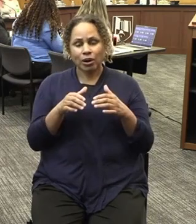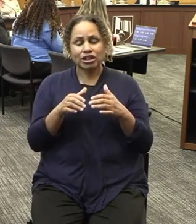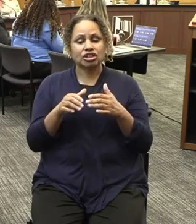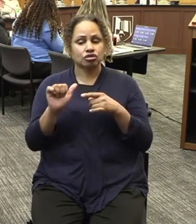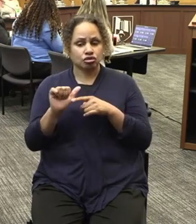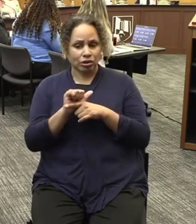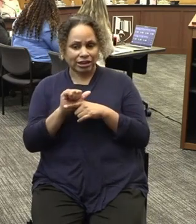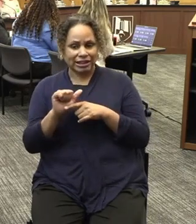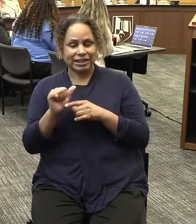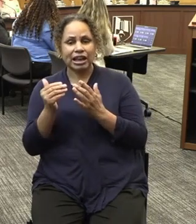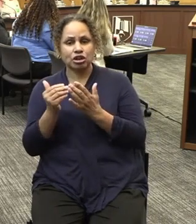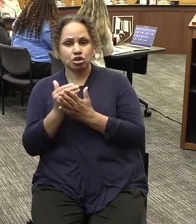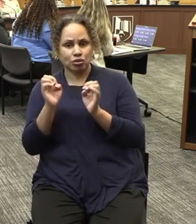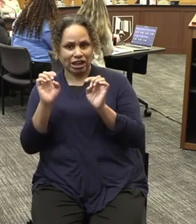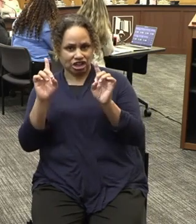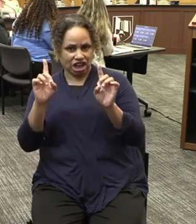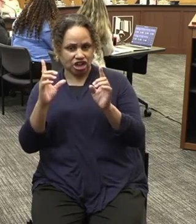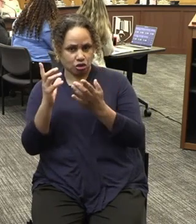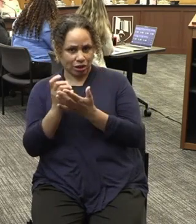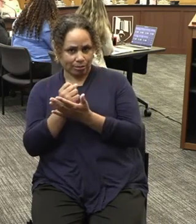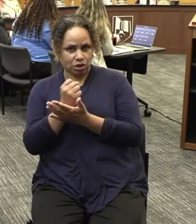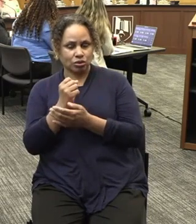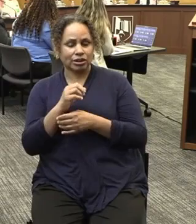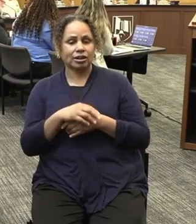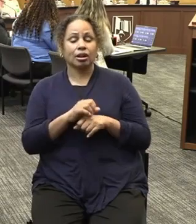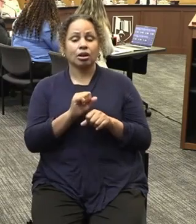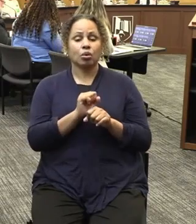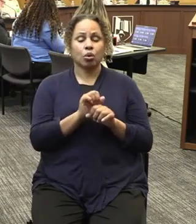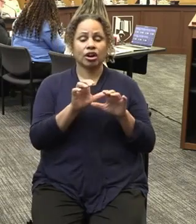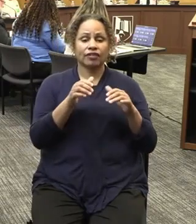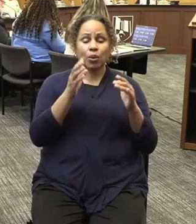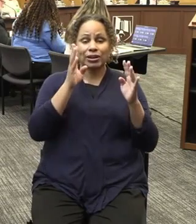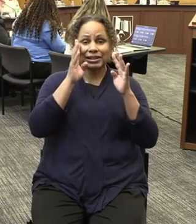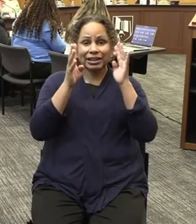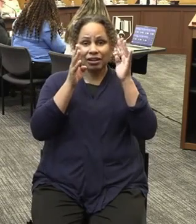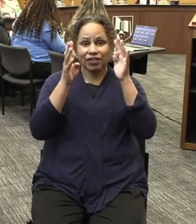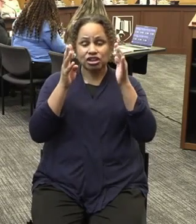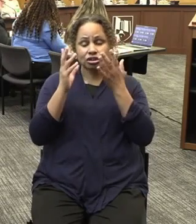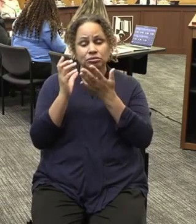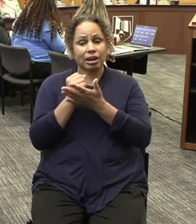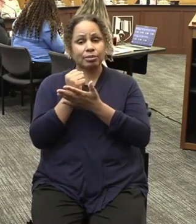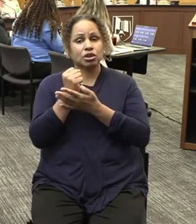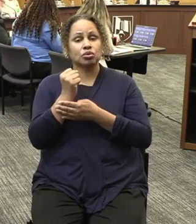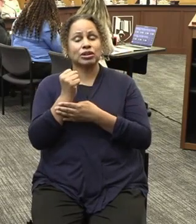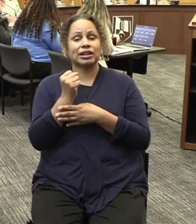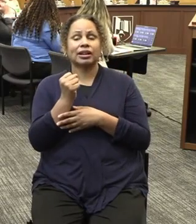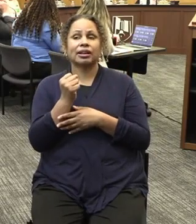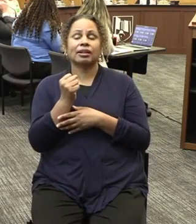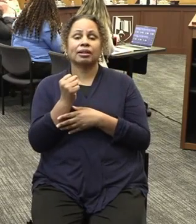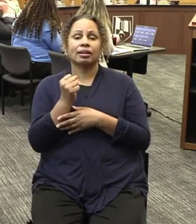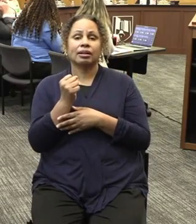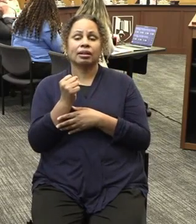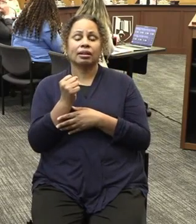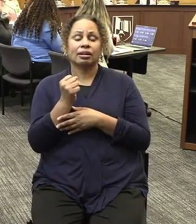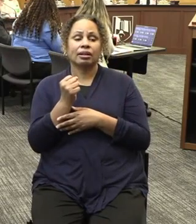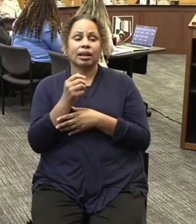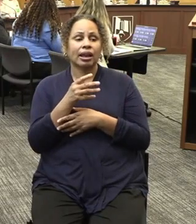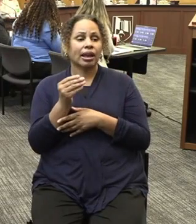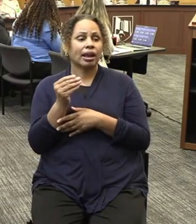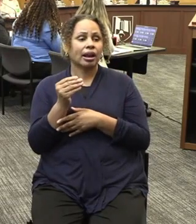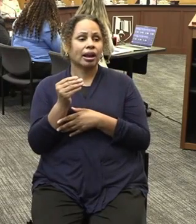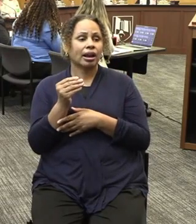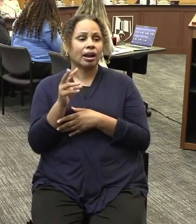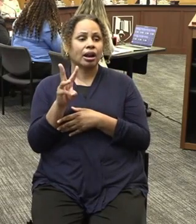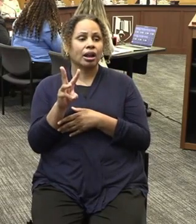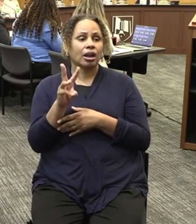educational opportunities. Workforce Innovation and Opportunity Act, WIOA programs,